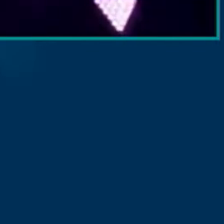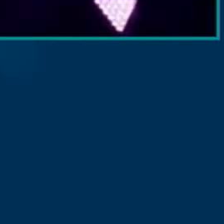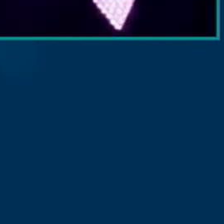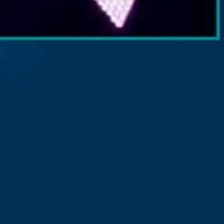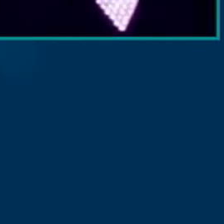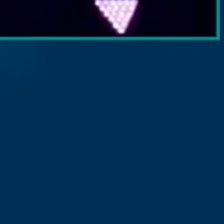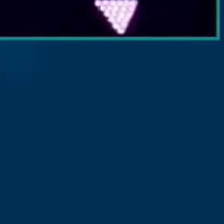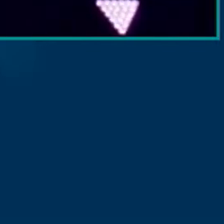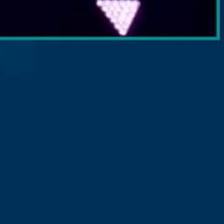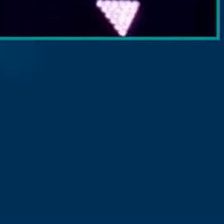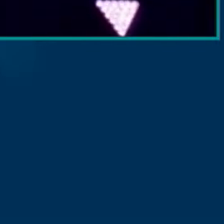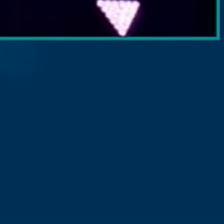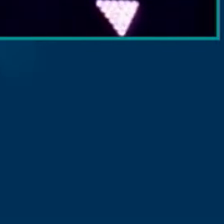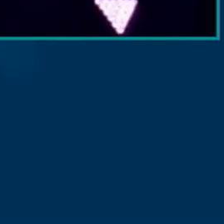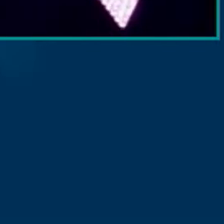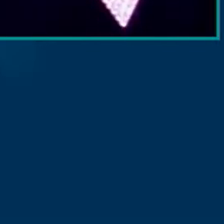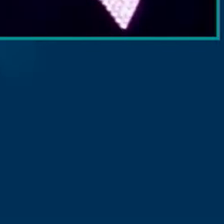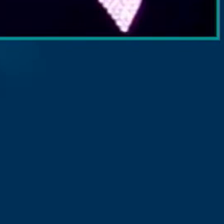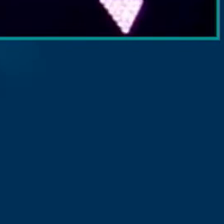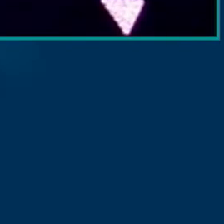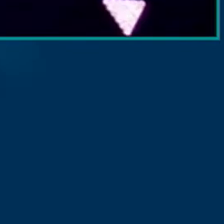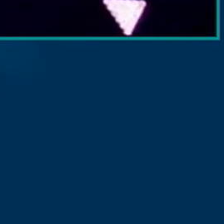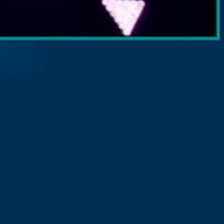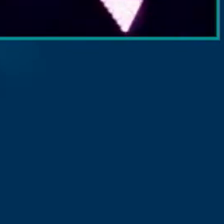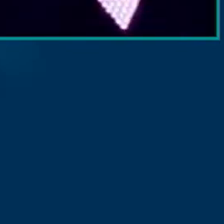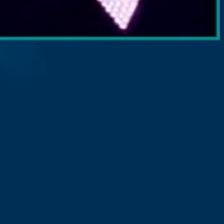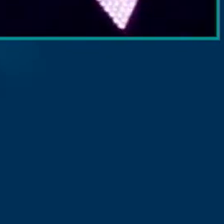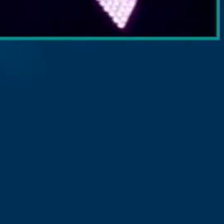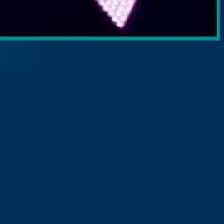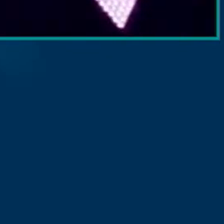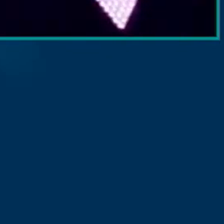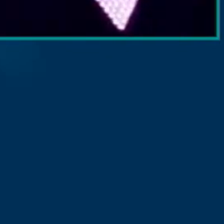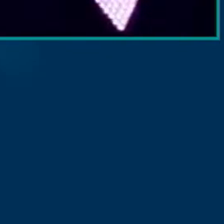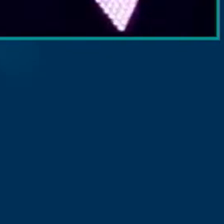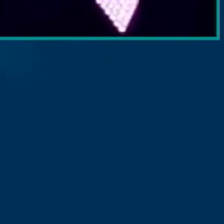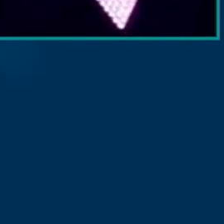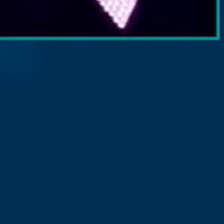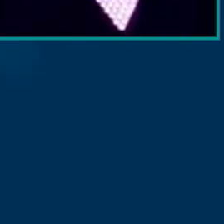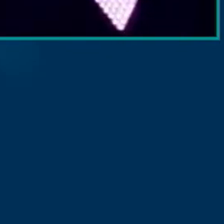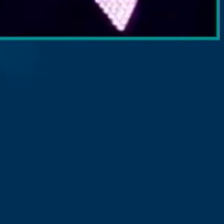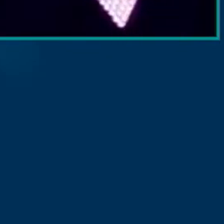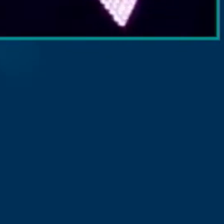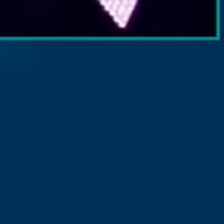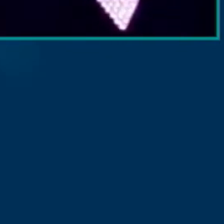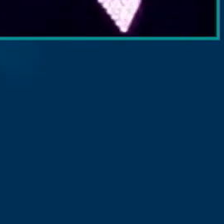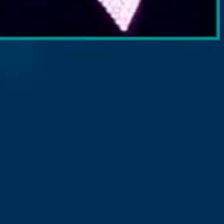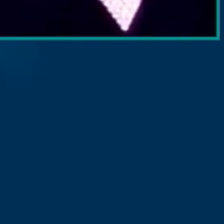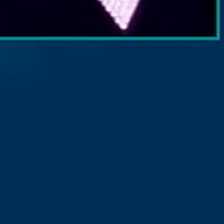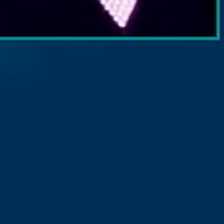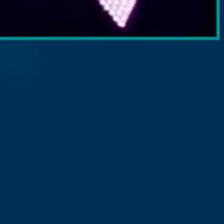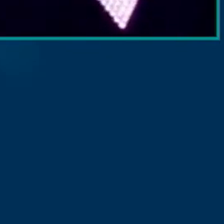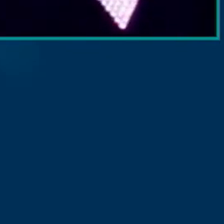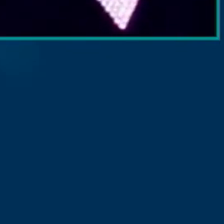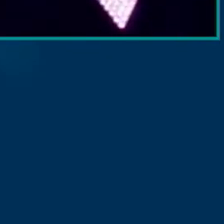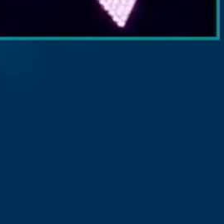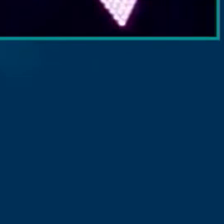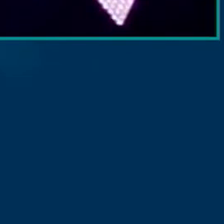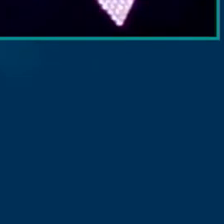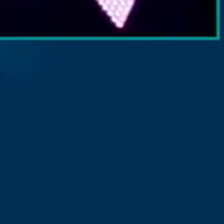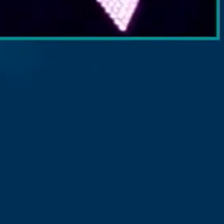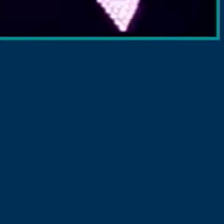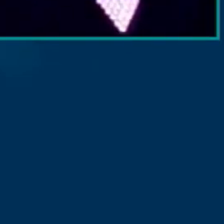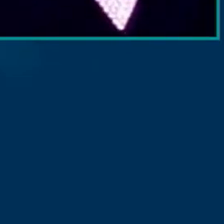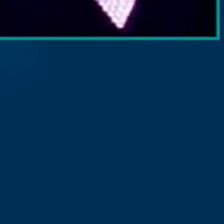guidelines about situations when the human harm is happening, when something went wrong.